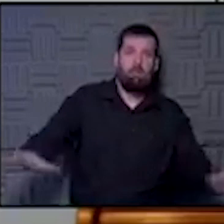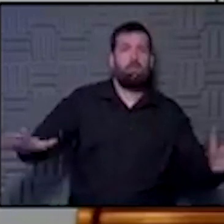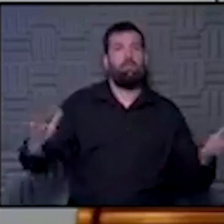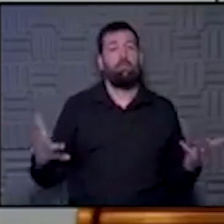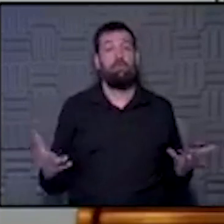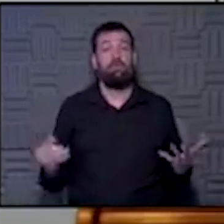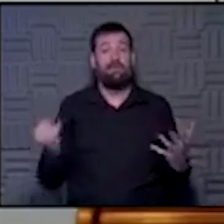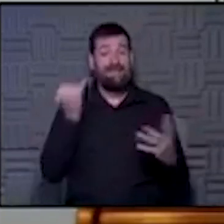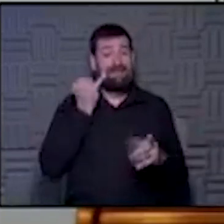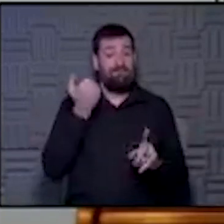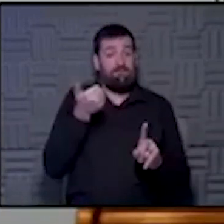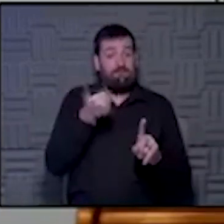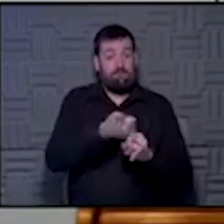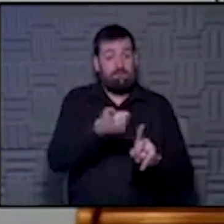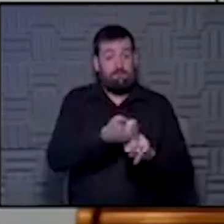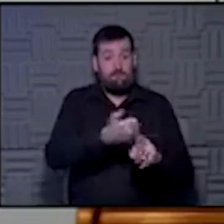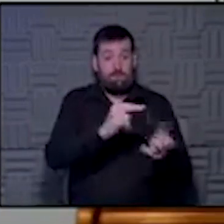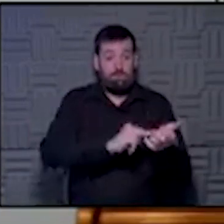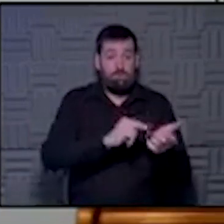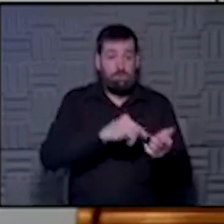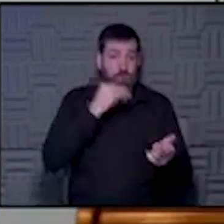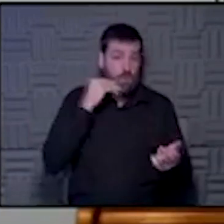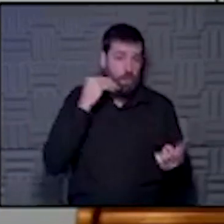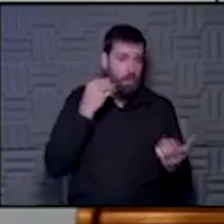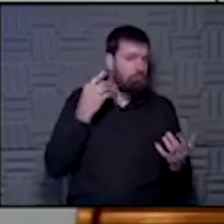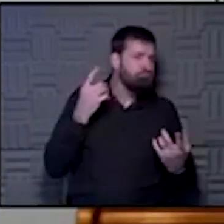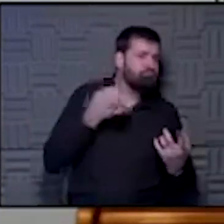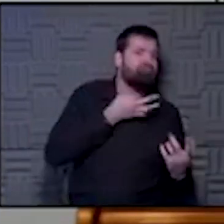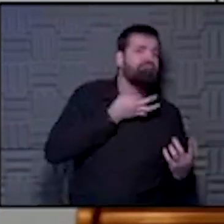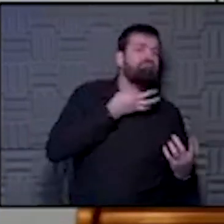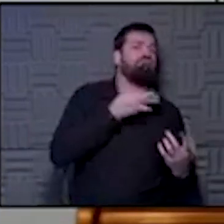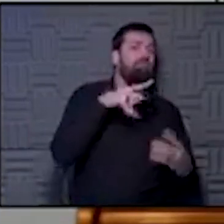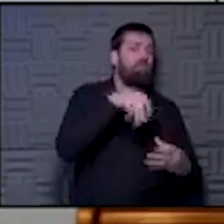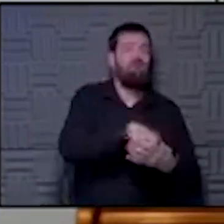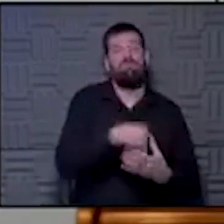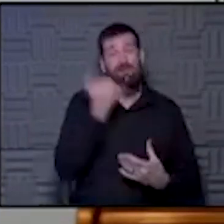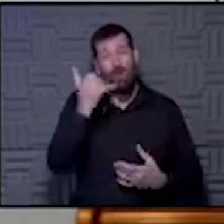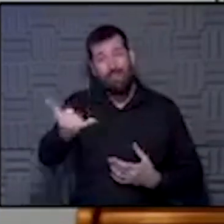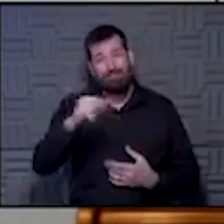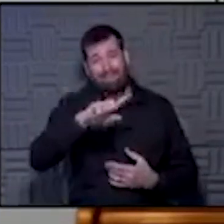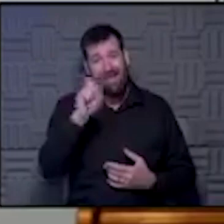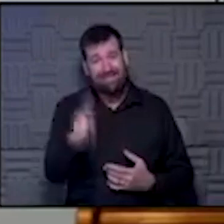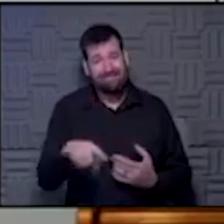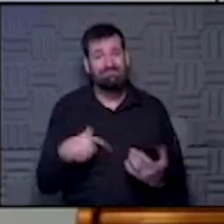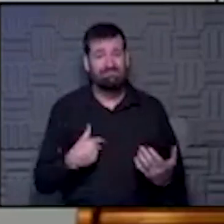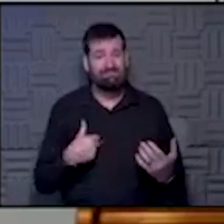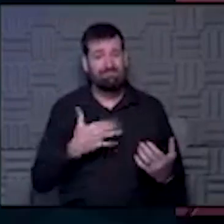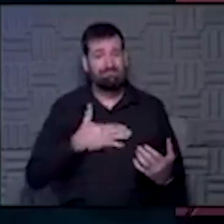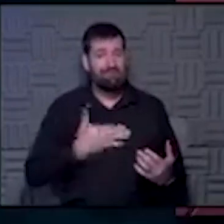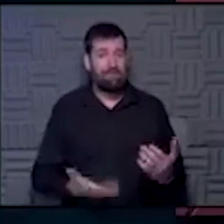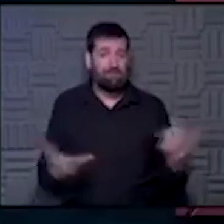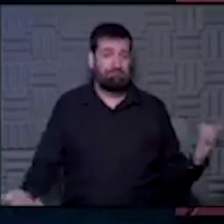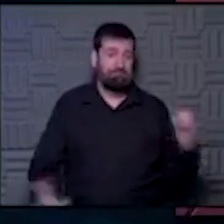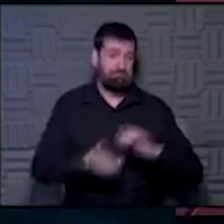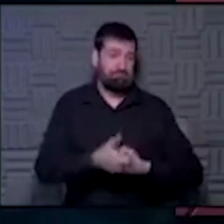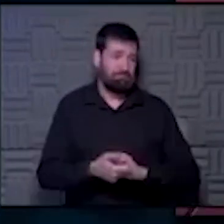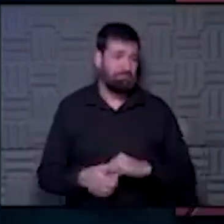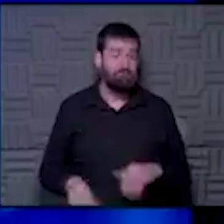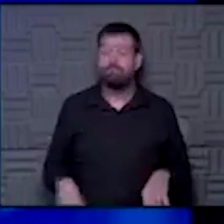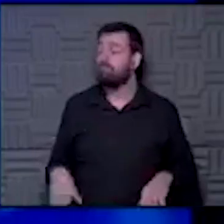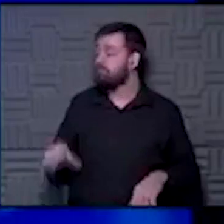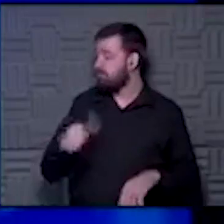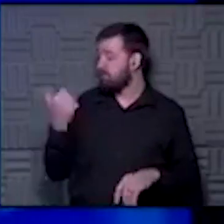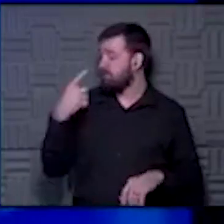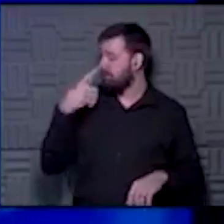there's a nursing home that you want to know if they're involved, give them a call and ask them. And we're happy to connect with them. Great. Another